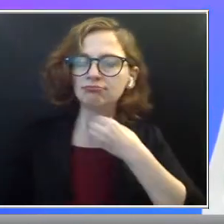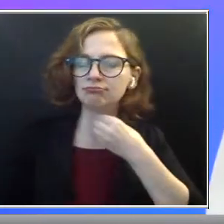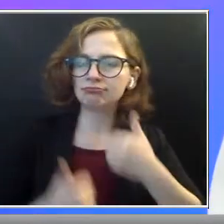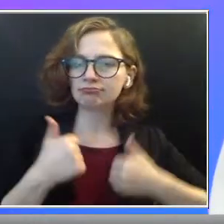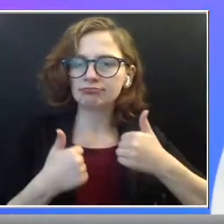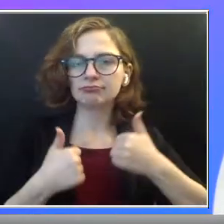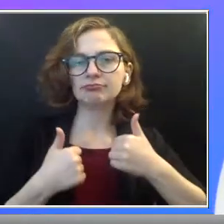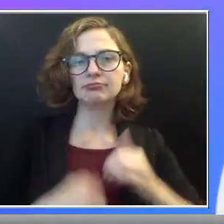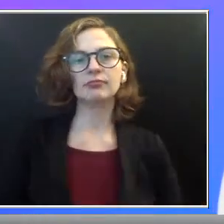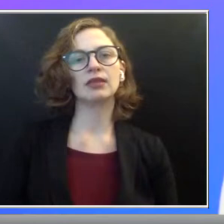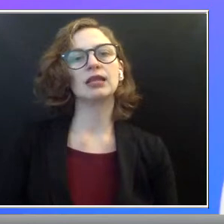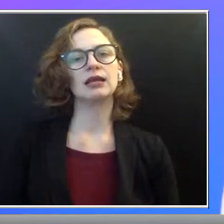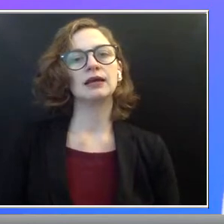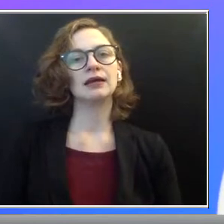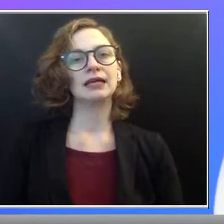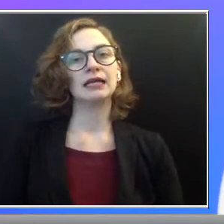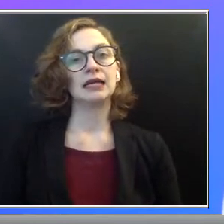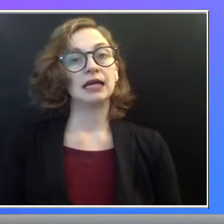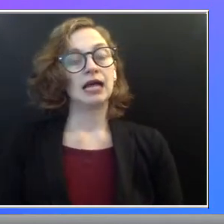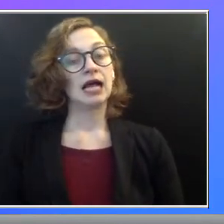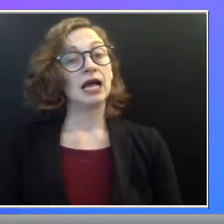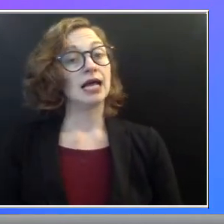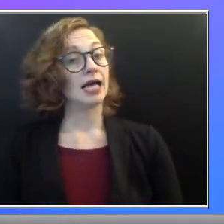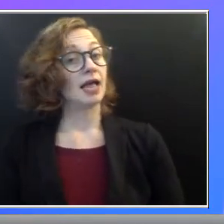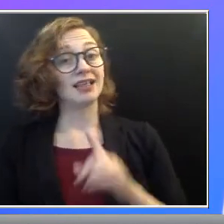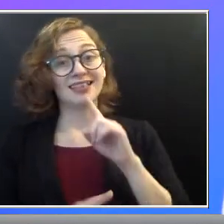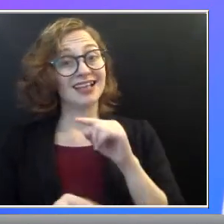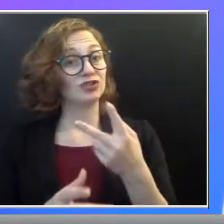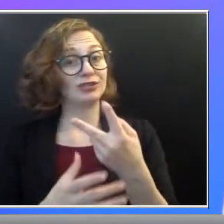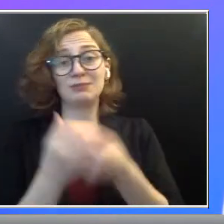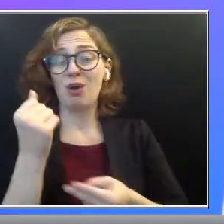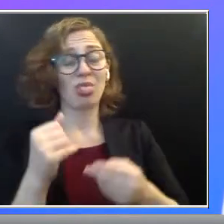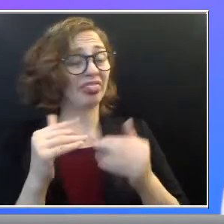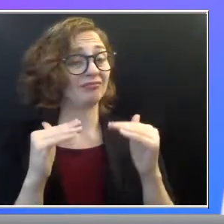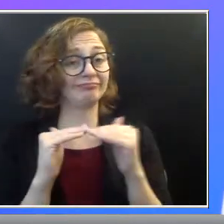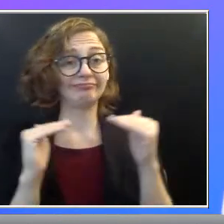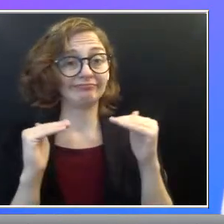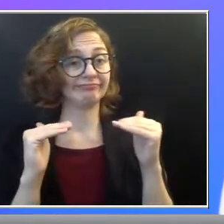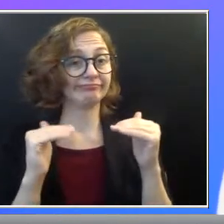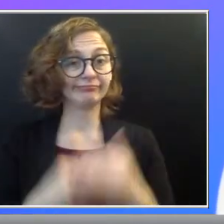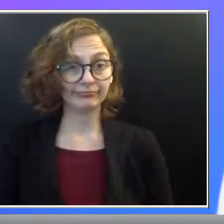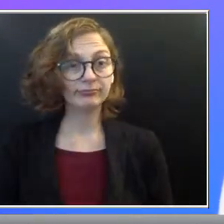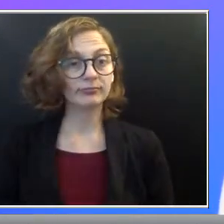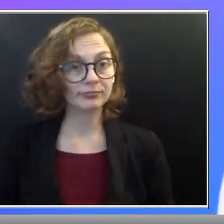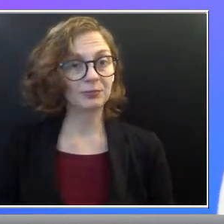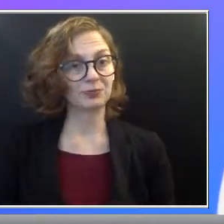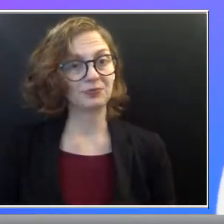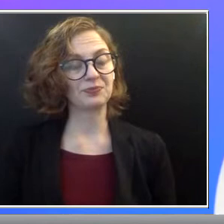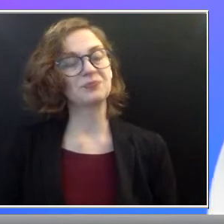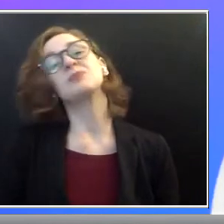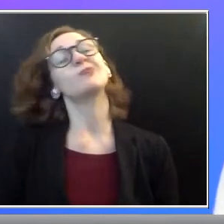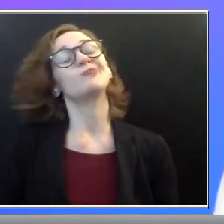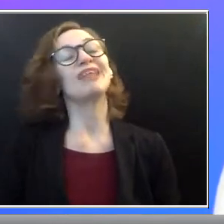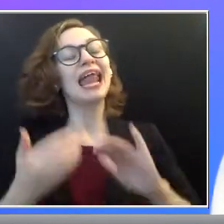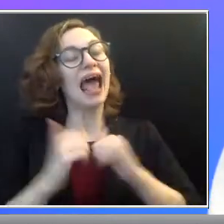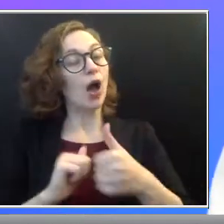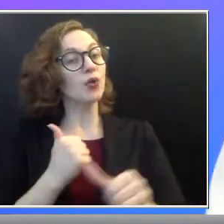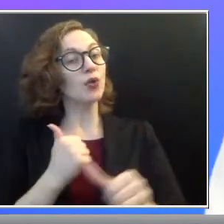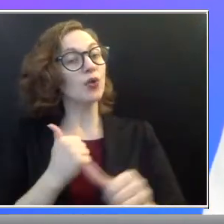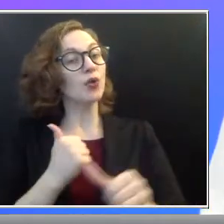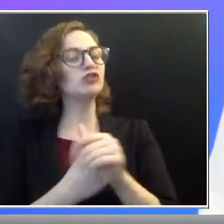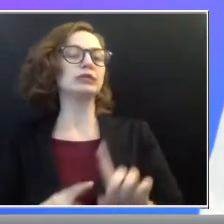think the answer is that both of them can be dangerous to the heart in different ways, and it's important to get